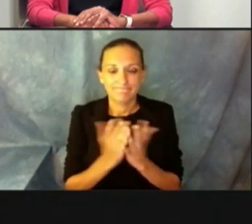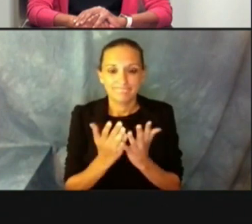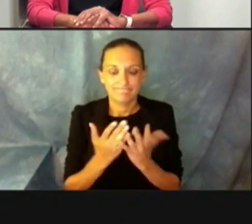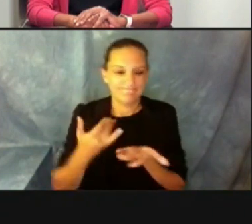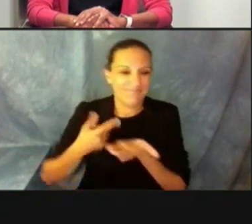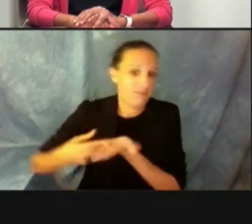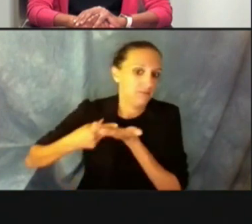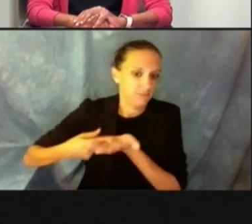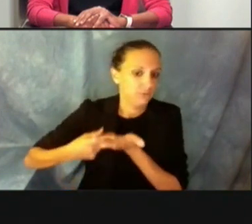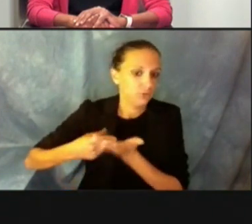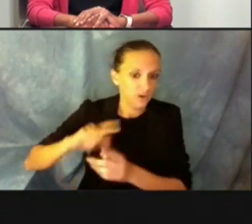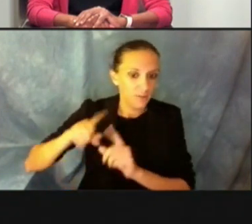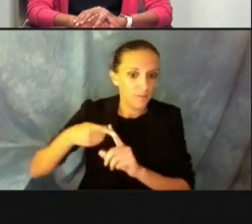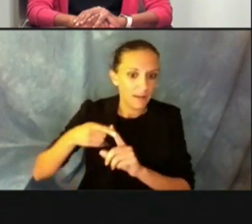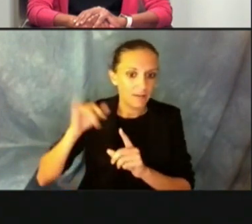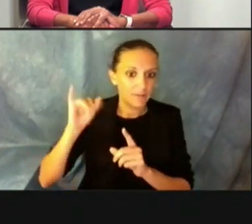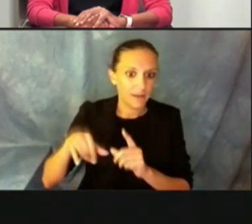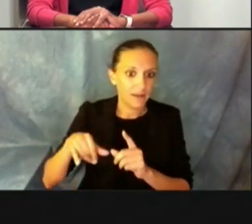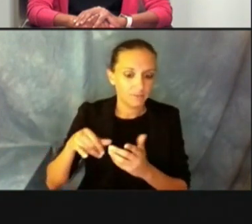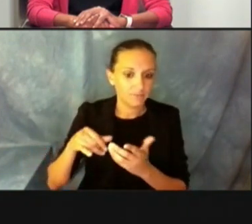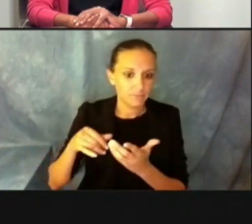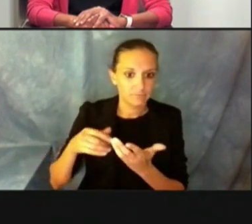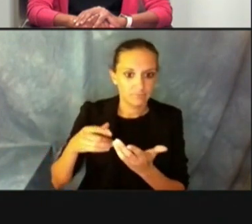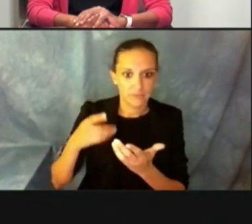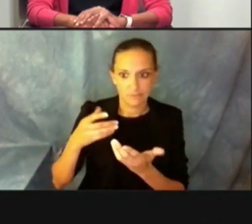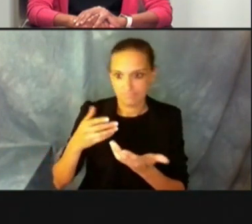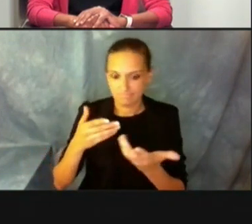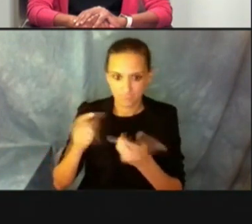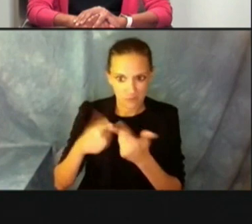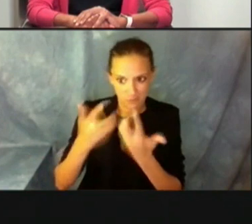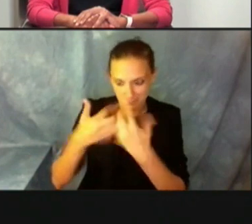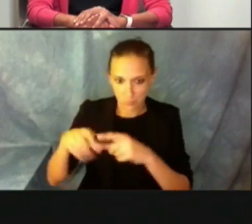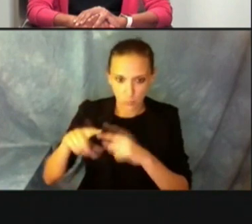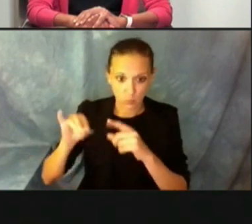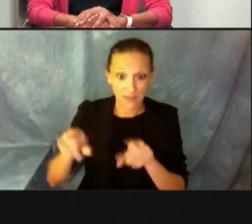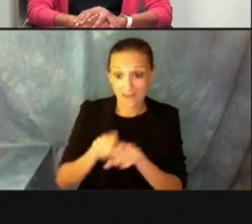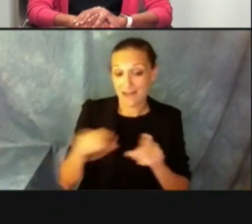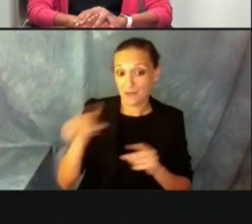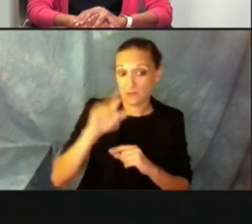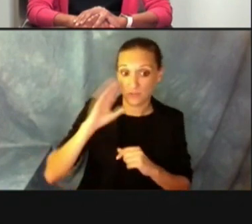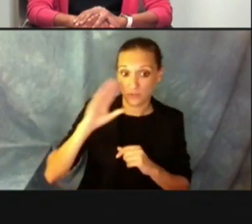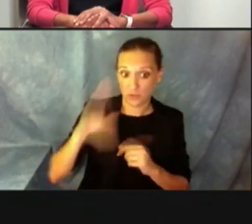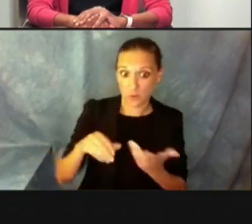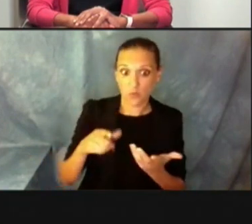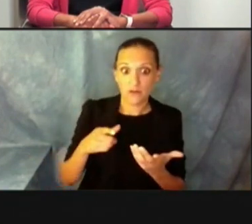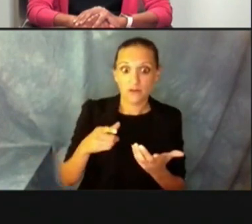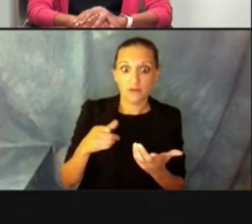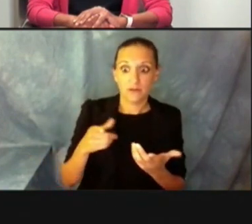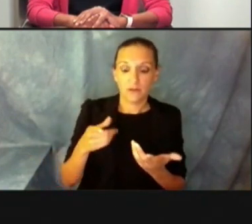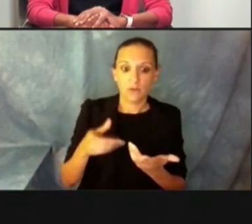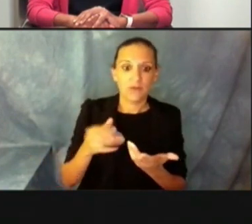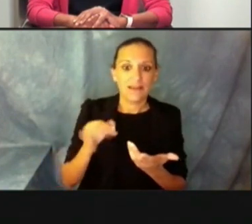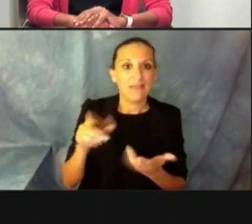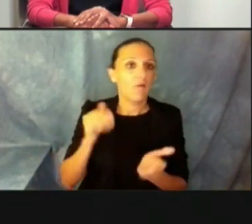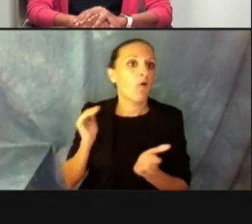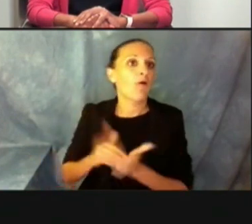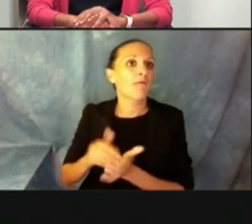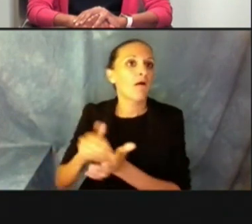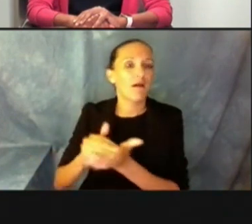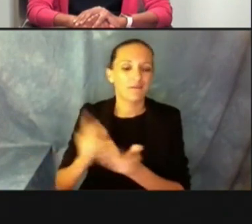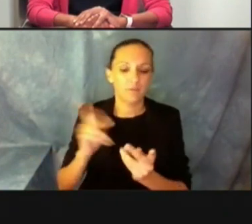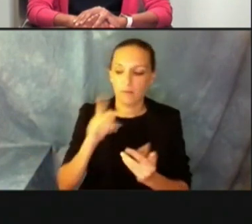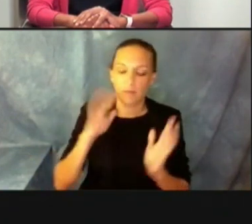conversation about the frequency with which to do that. As you know, you lose the effect of something if you do it too frequently, so